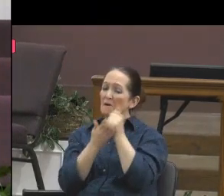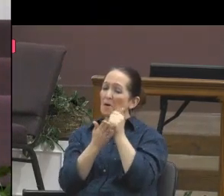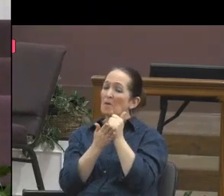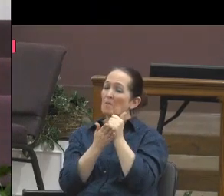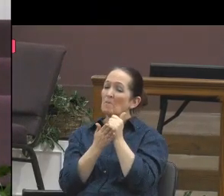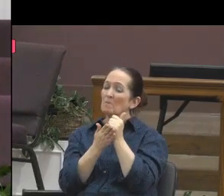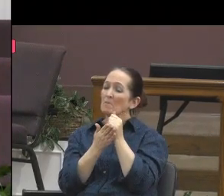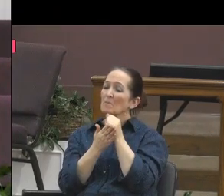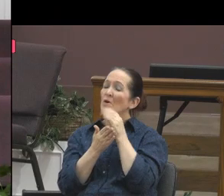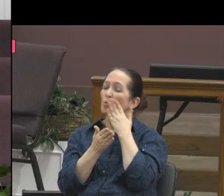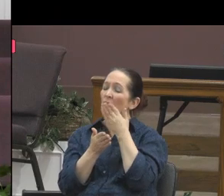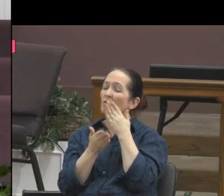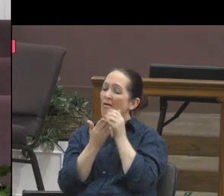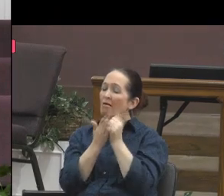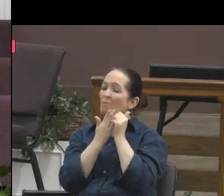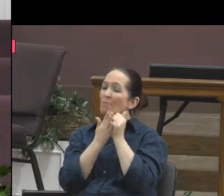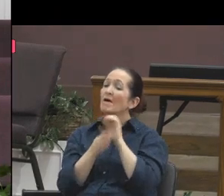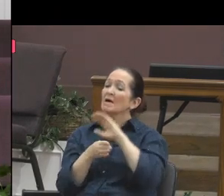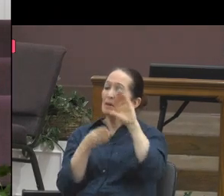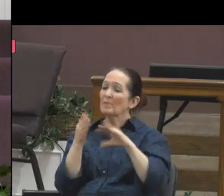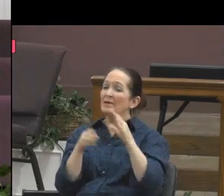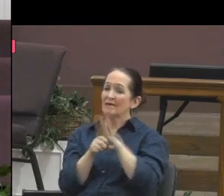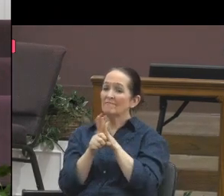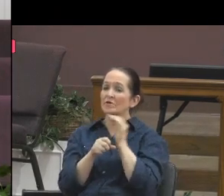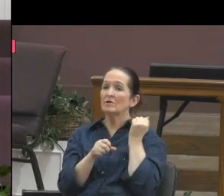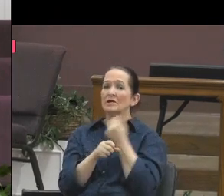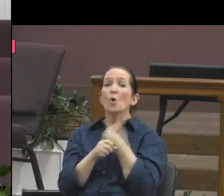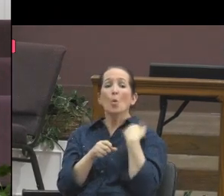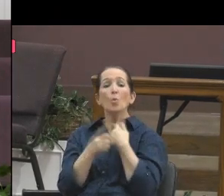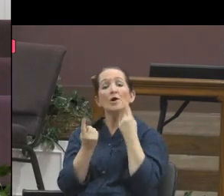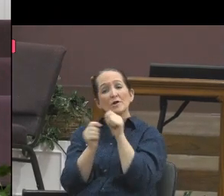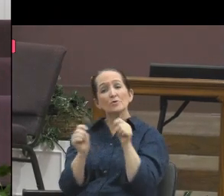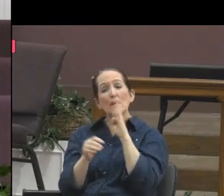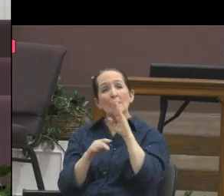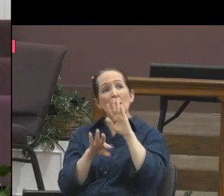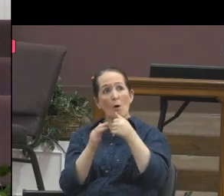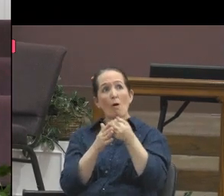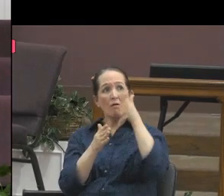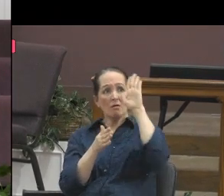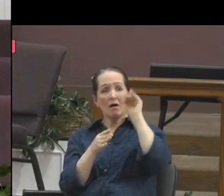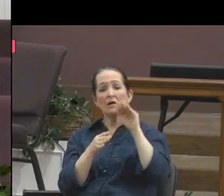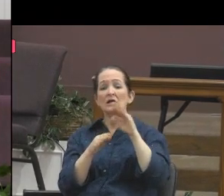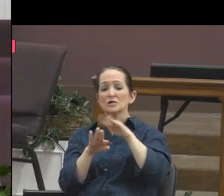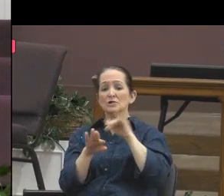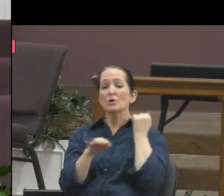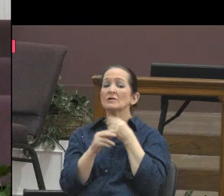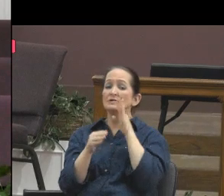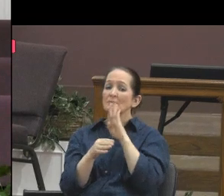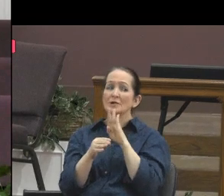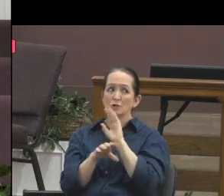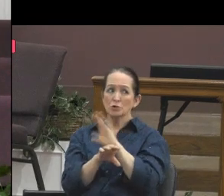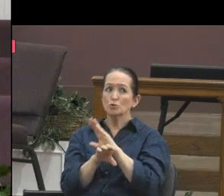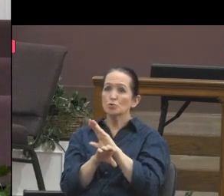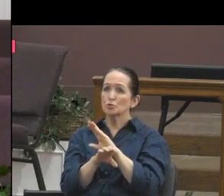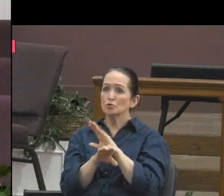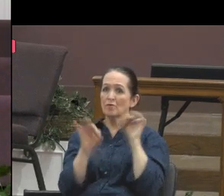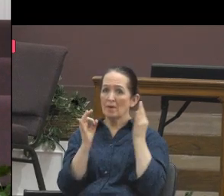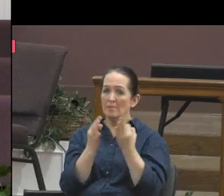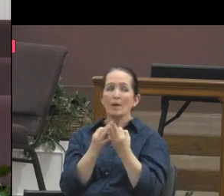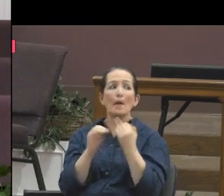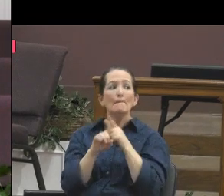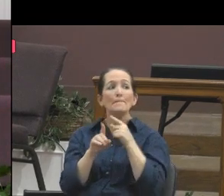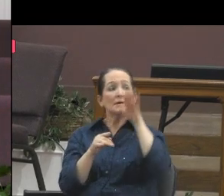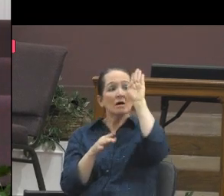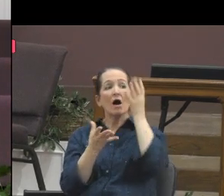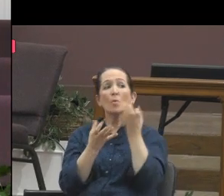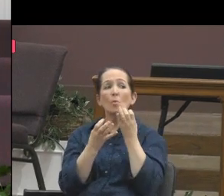us. Oh, we're going to strive to be all God has called us to be as a church family. But